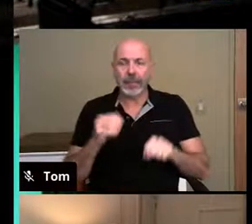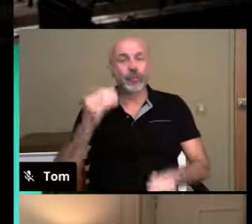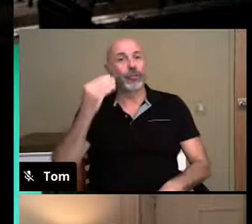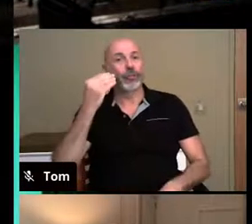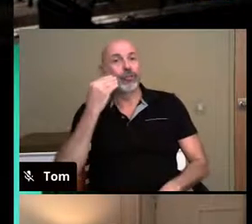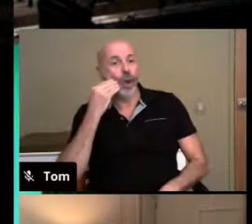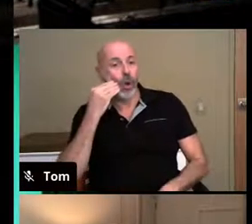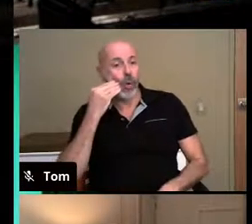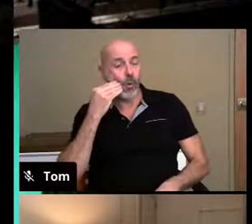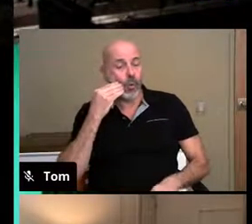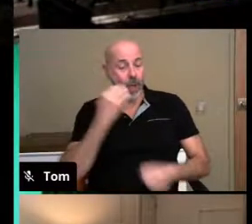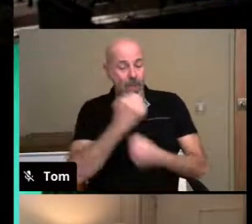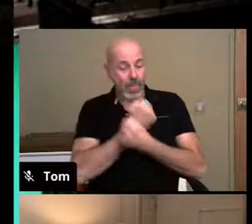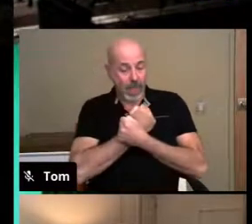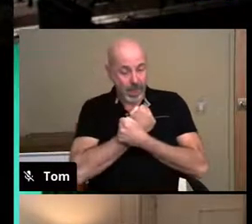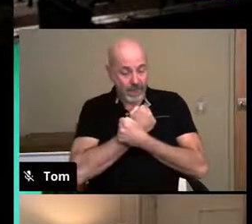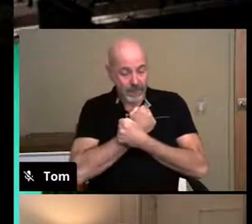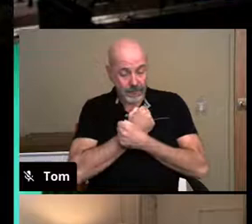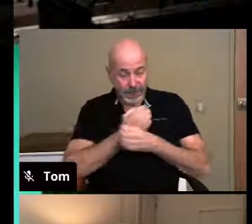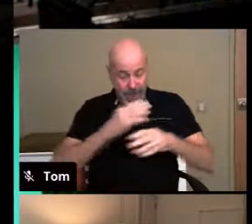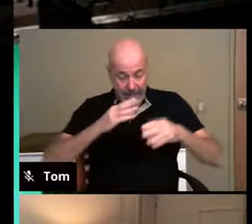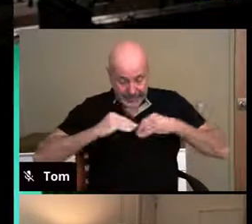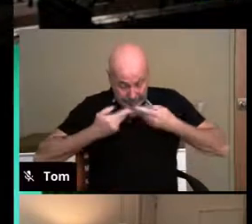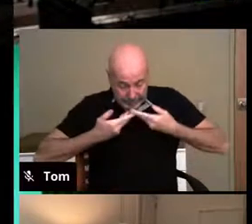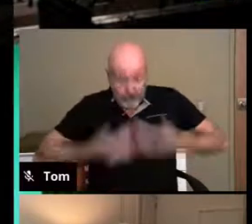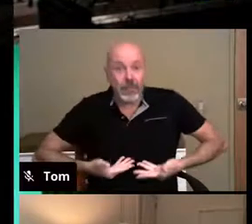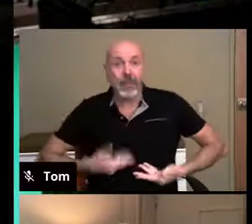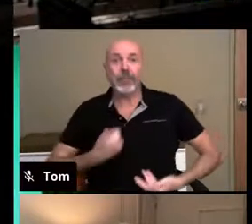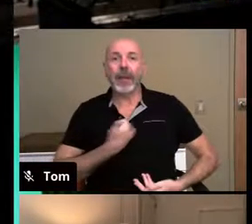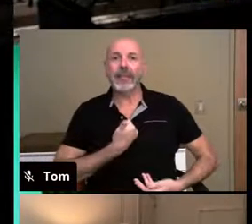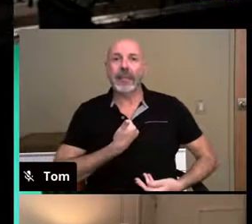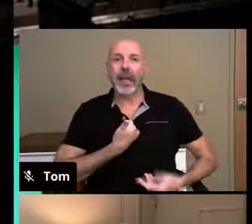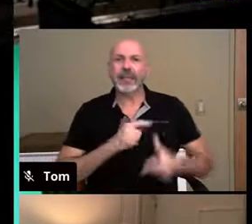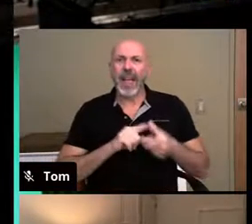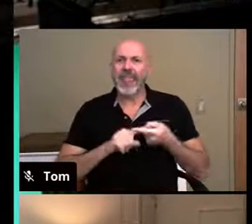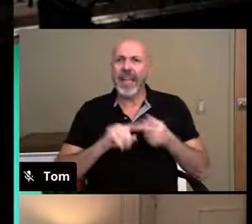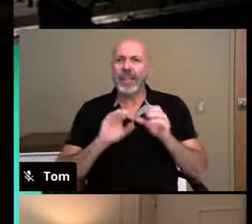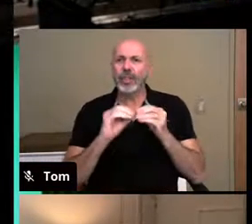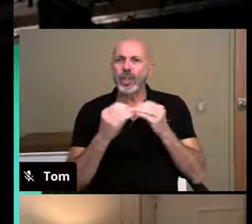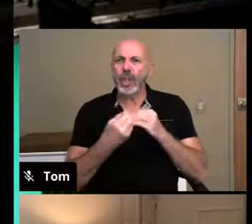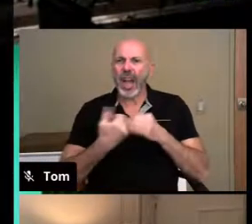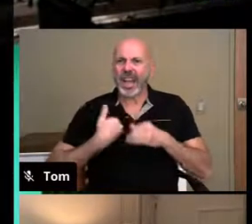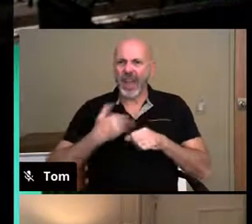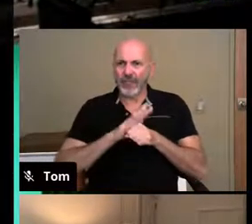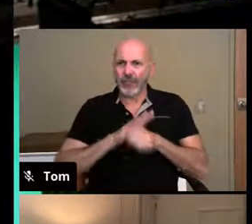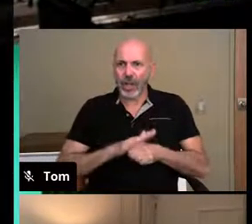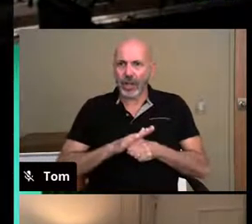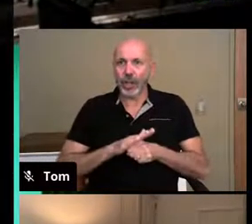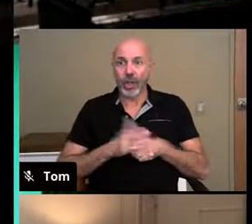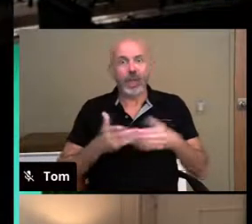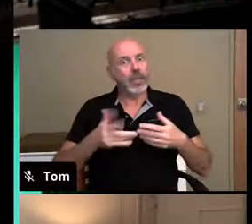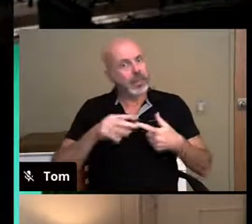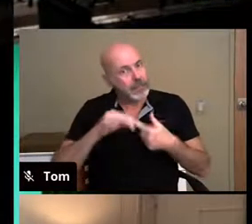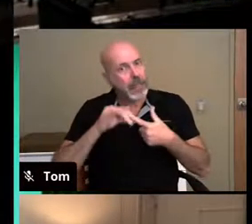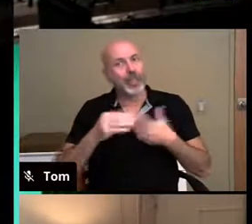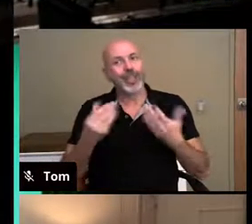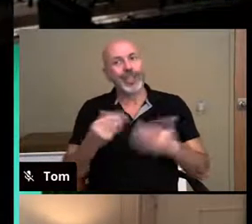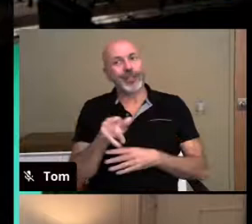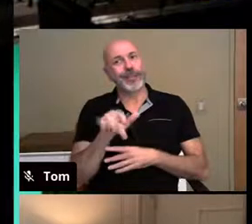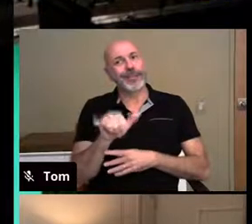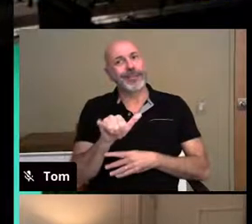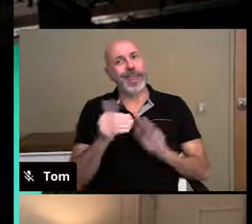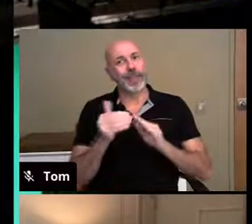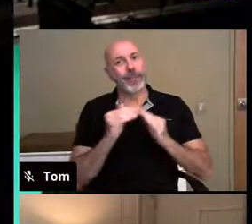accept myself. And then we have all this societal pressure, especially in the gay community, about how